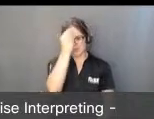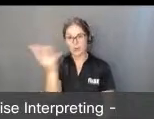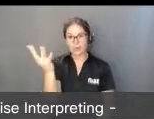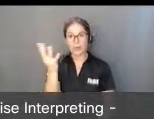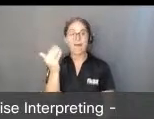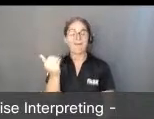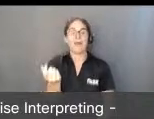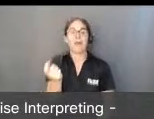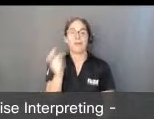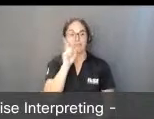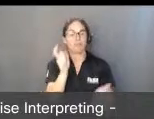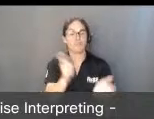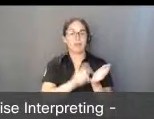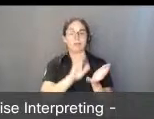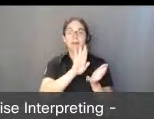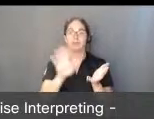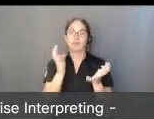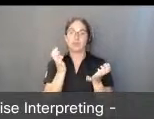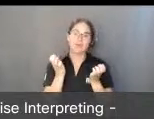you're totally